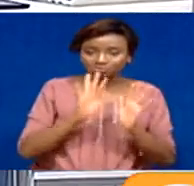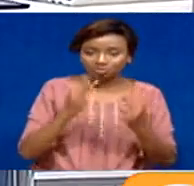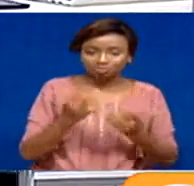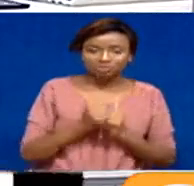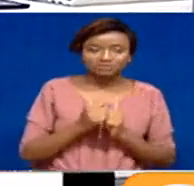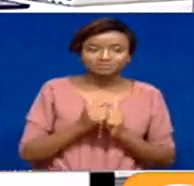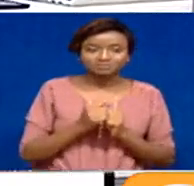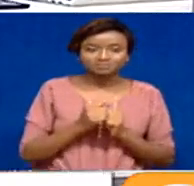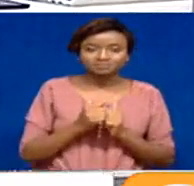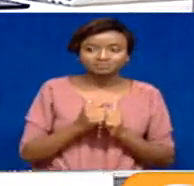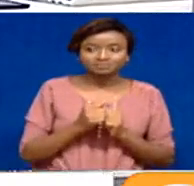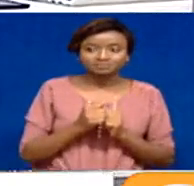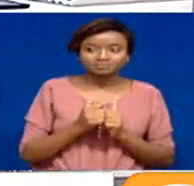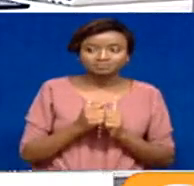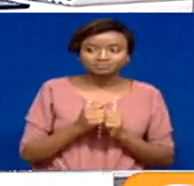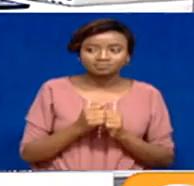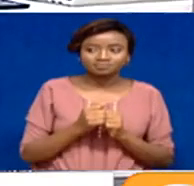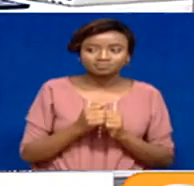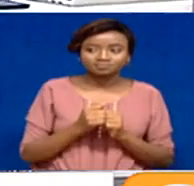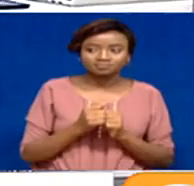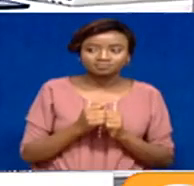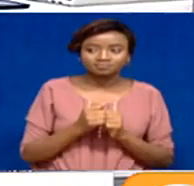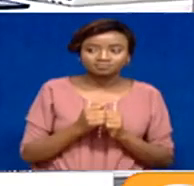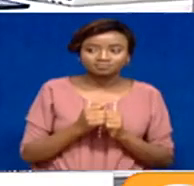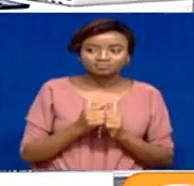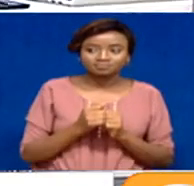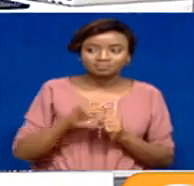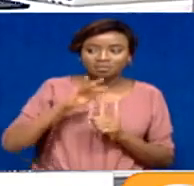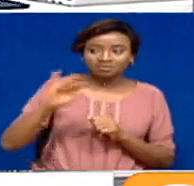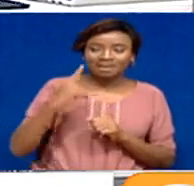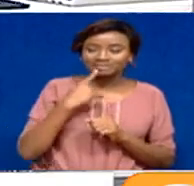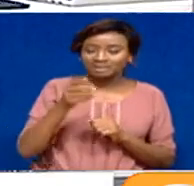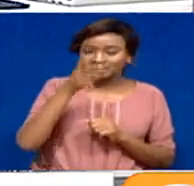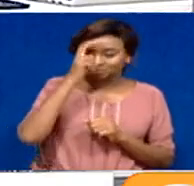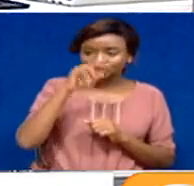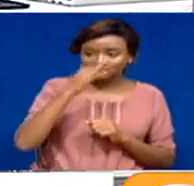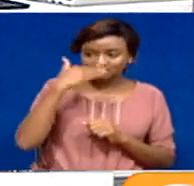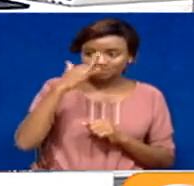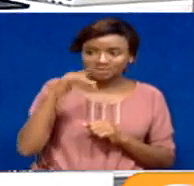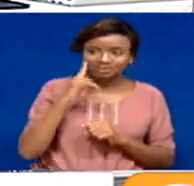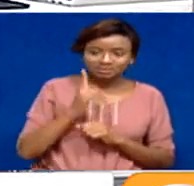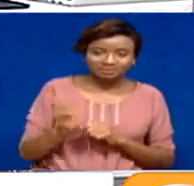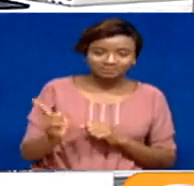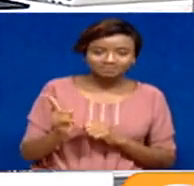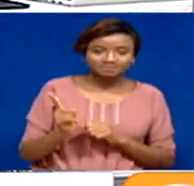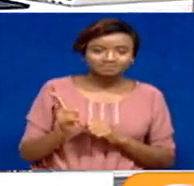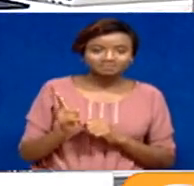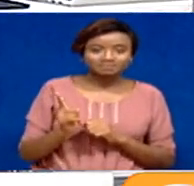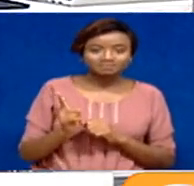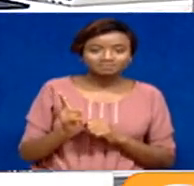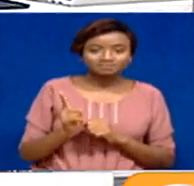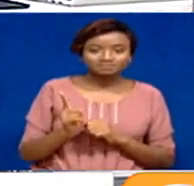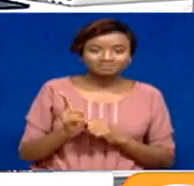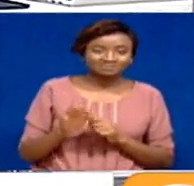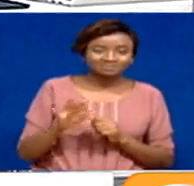The elections, really, and what's going on right now is that it's about 120 days to countdown. And turning to the political scene now, and it is a